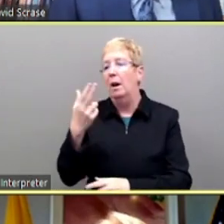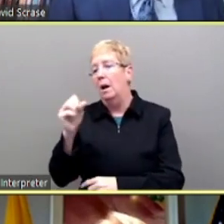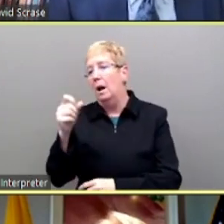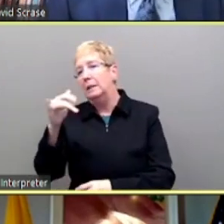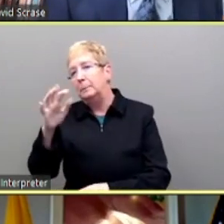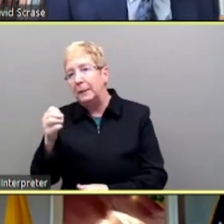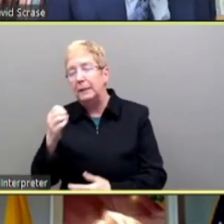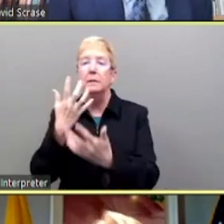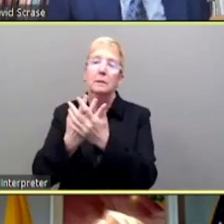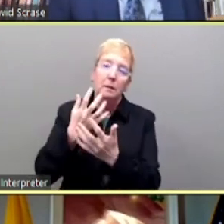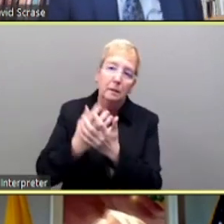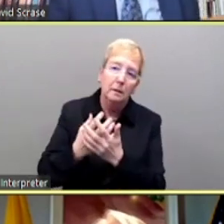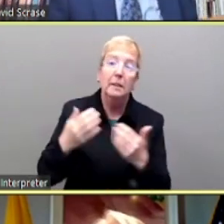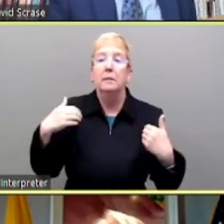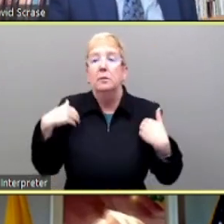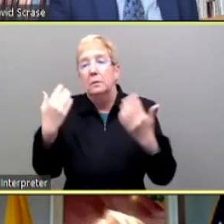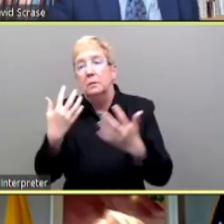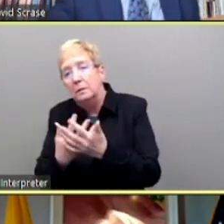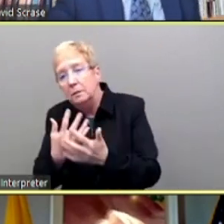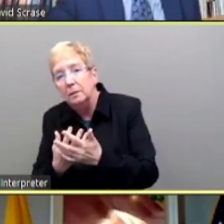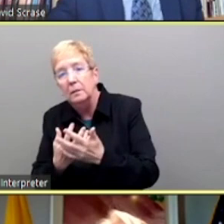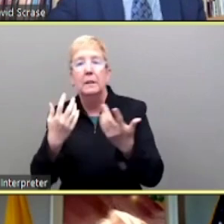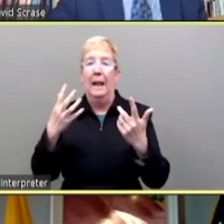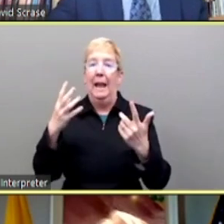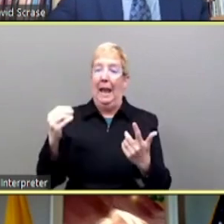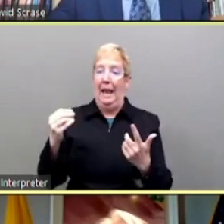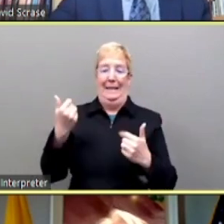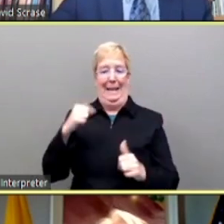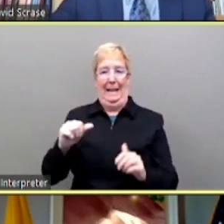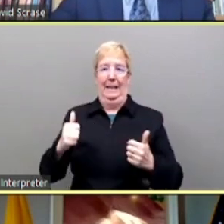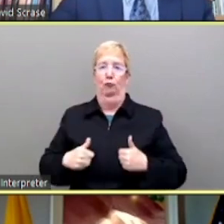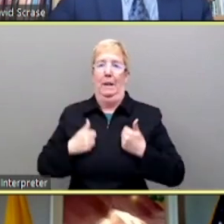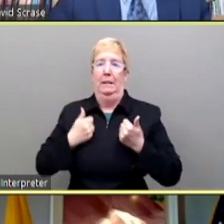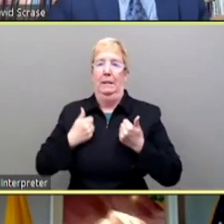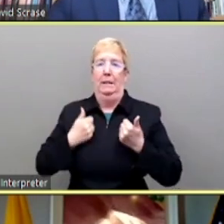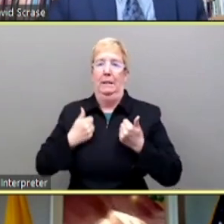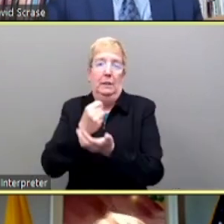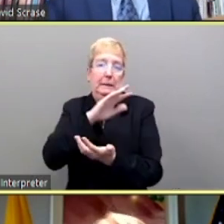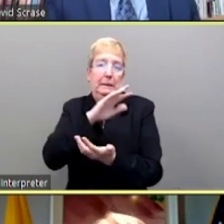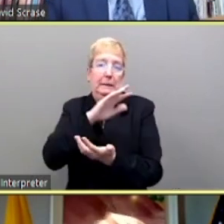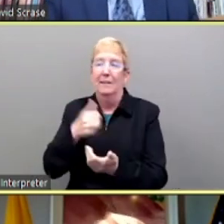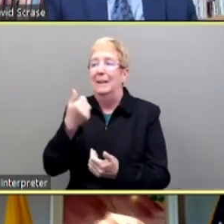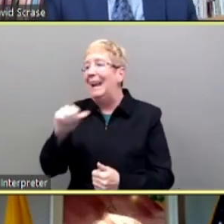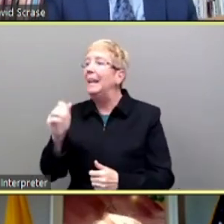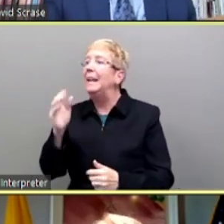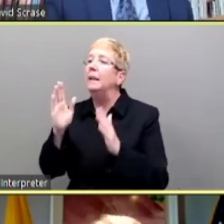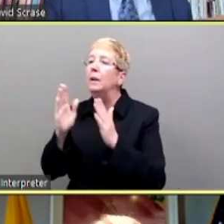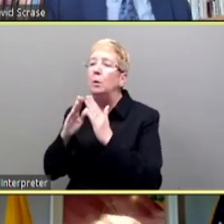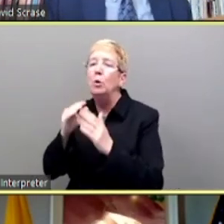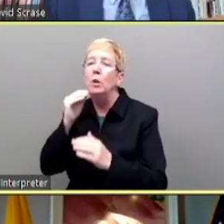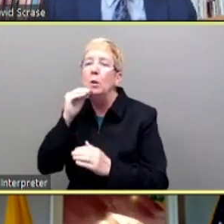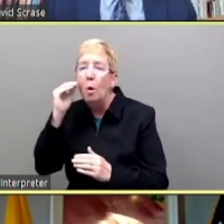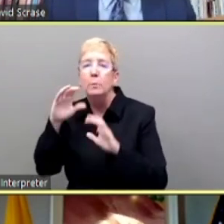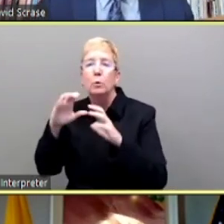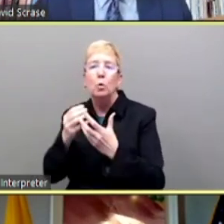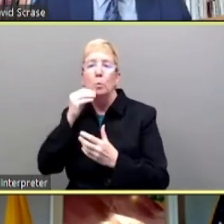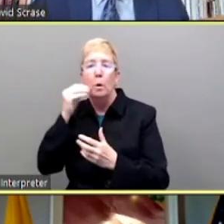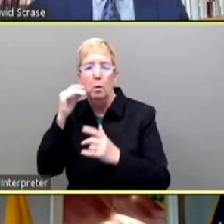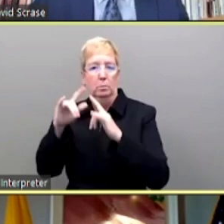facilities, juvenile justice facilities, and residential treatment centers or community homes. Here you can